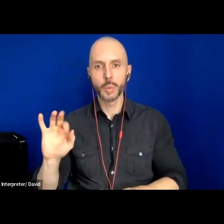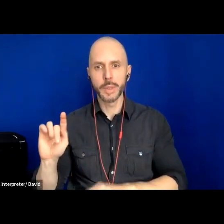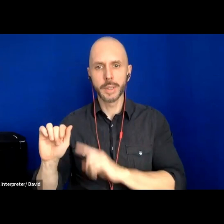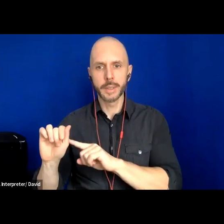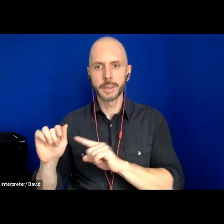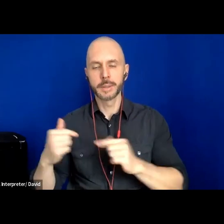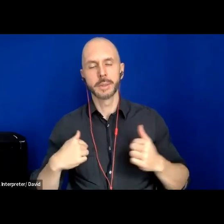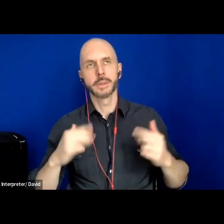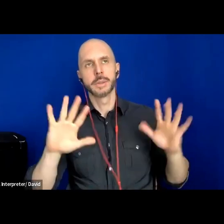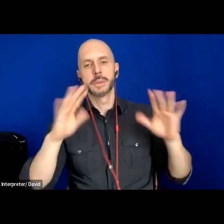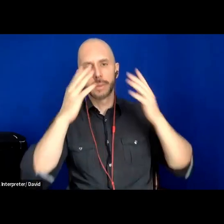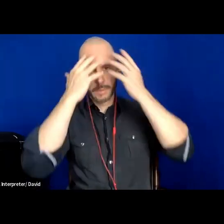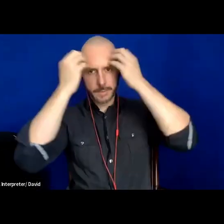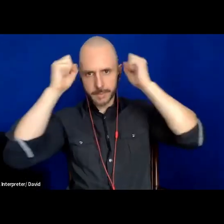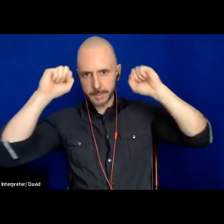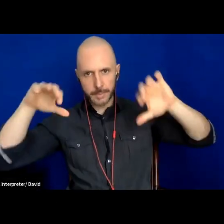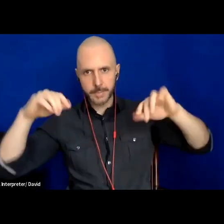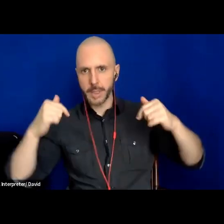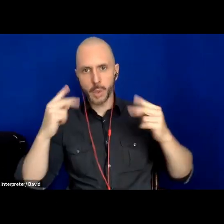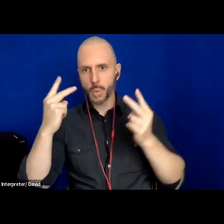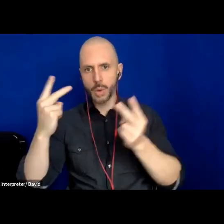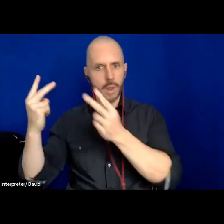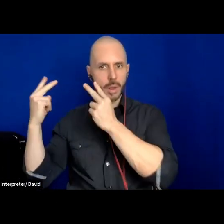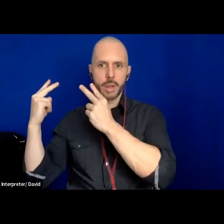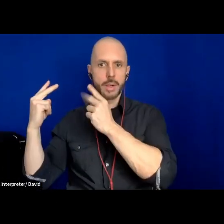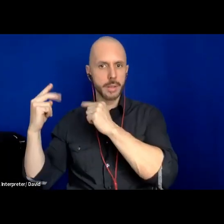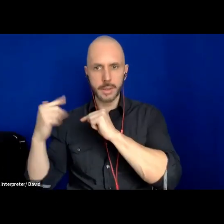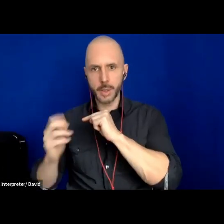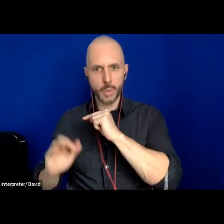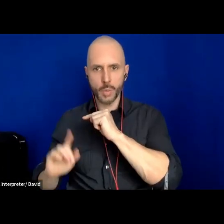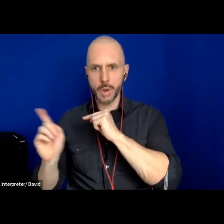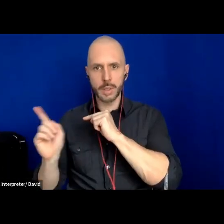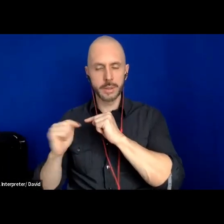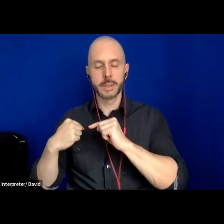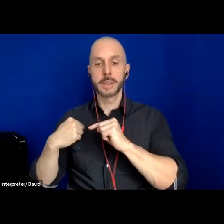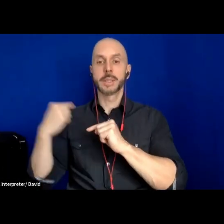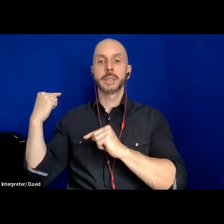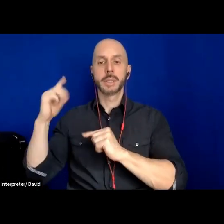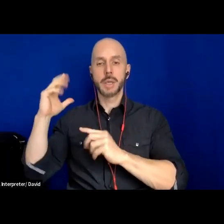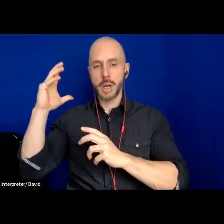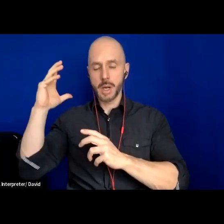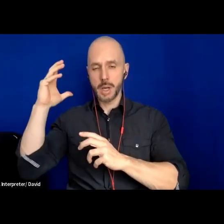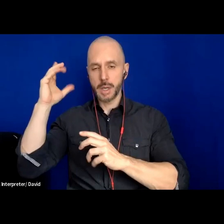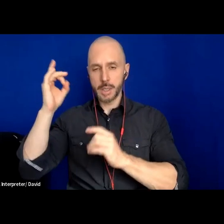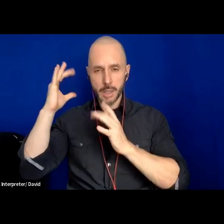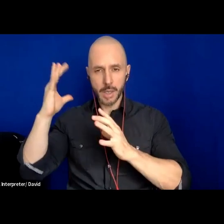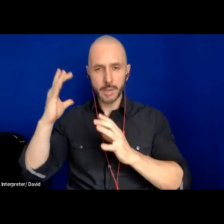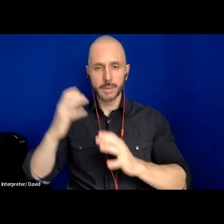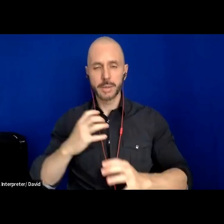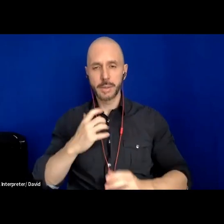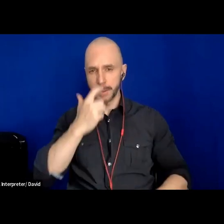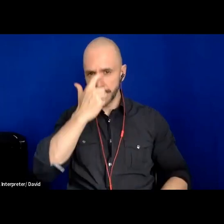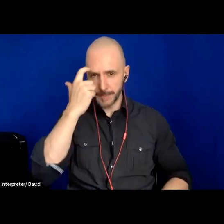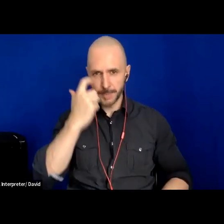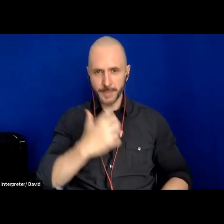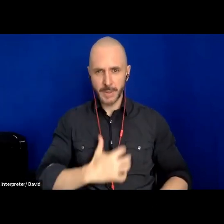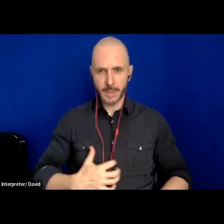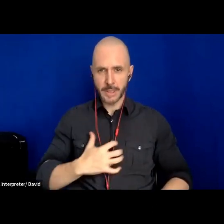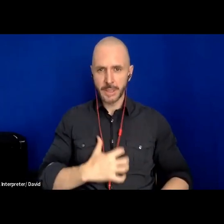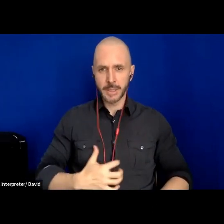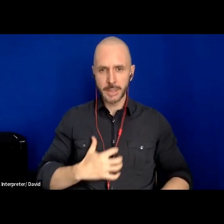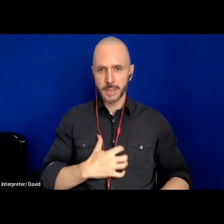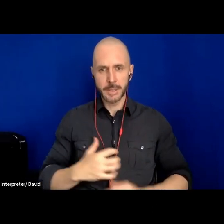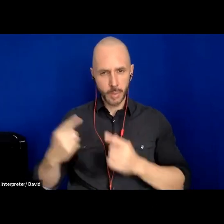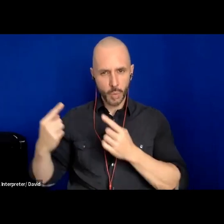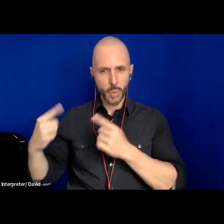it's difficult to sometimes stare in the face of what's the reality of what we're experiencing or have experienced here. Because I think what people would argue, and not